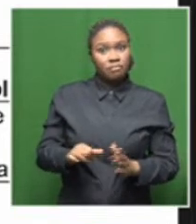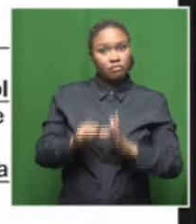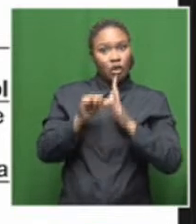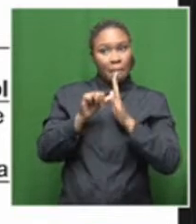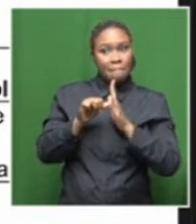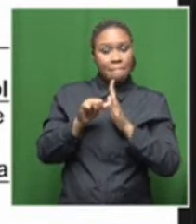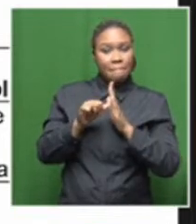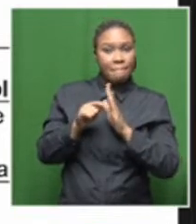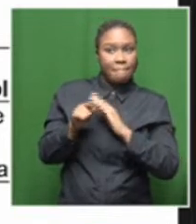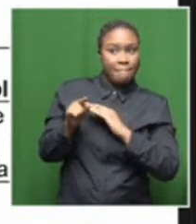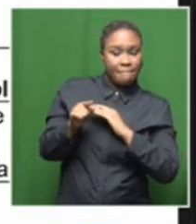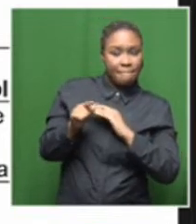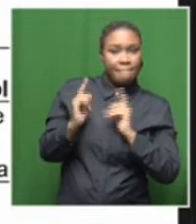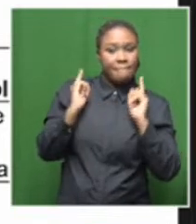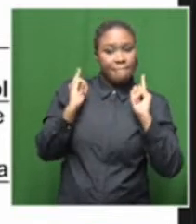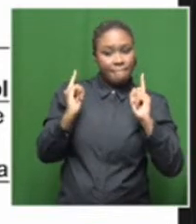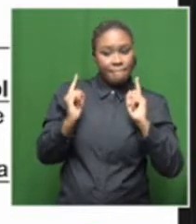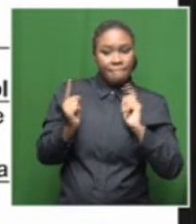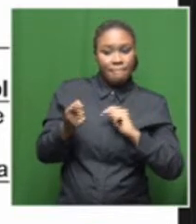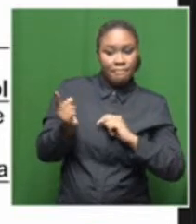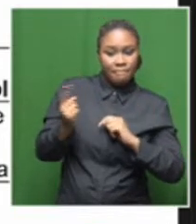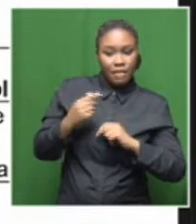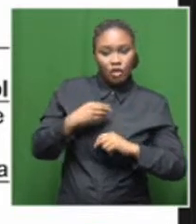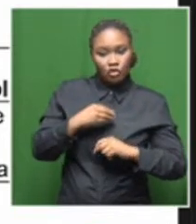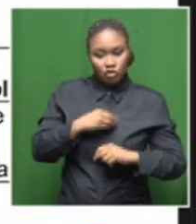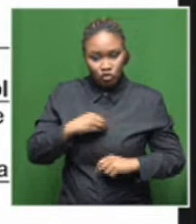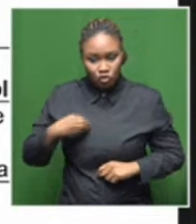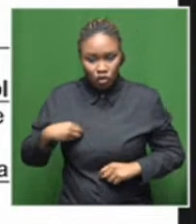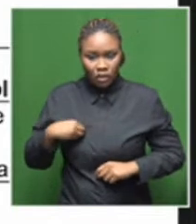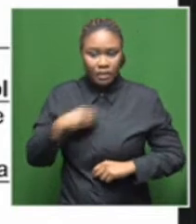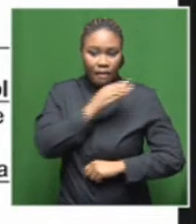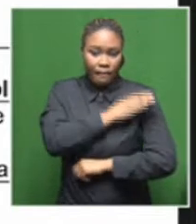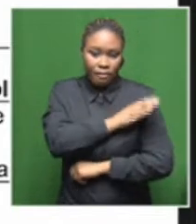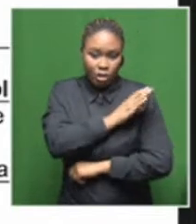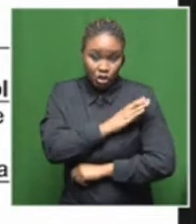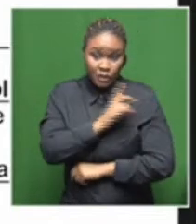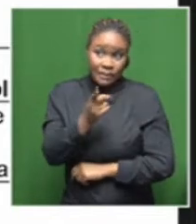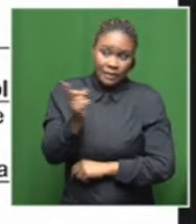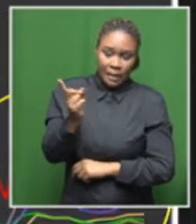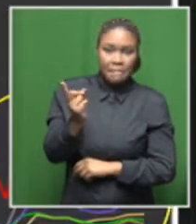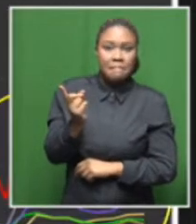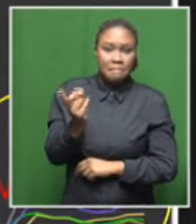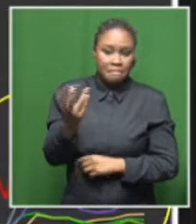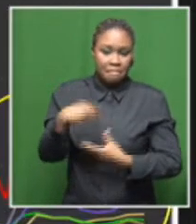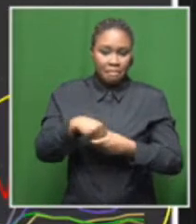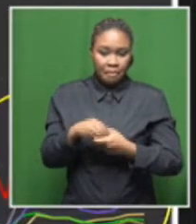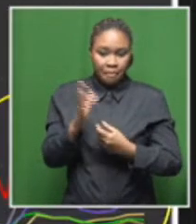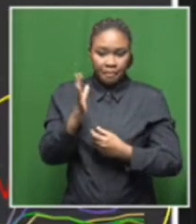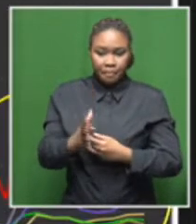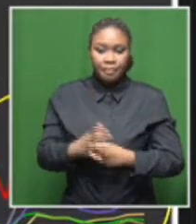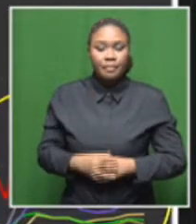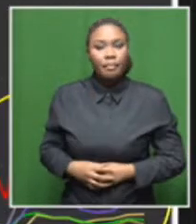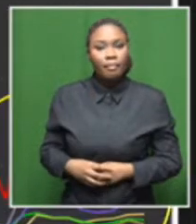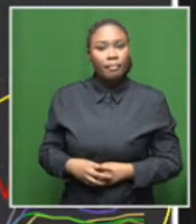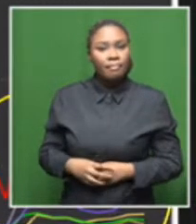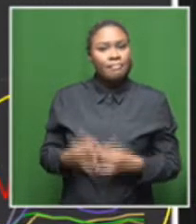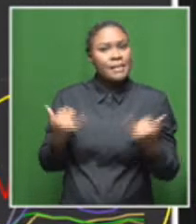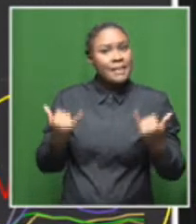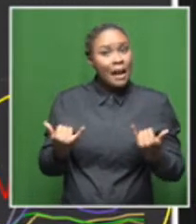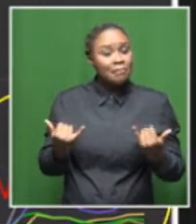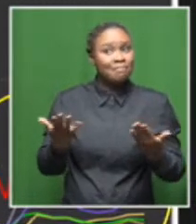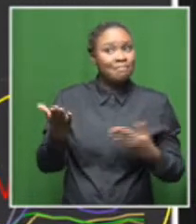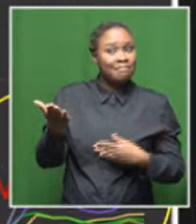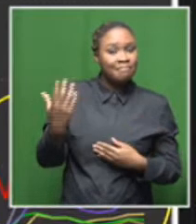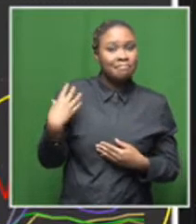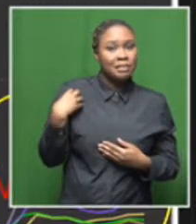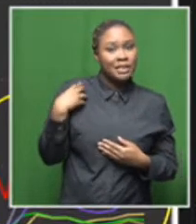that they were given as part of the Sisonke study. So where are we at the moment? Minister referred